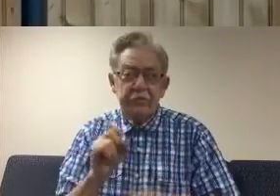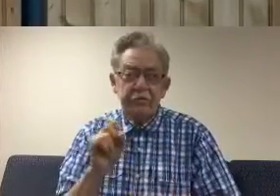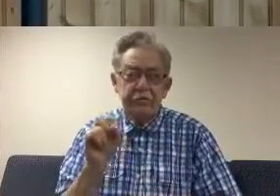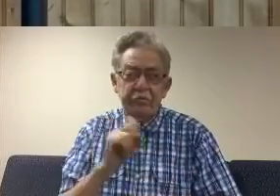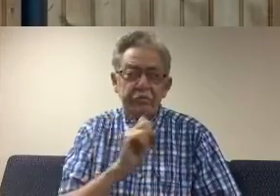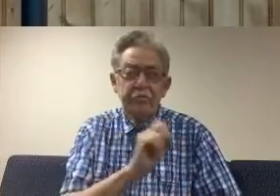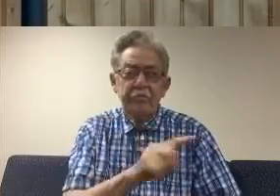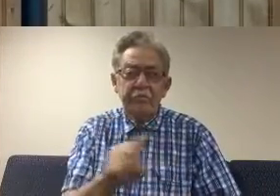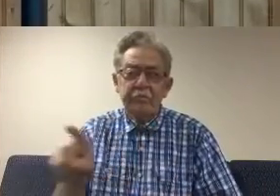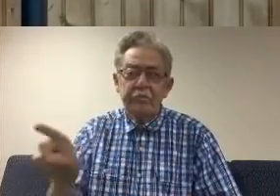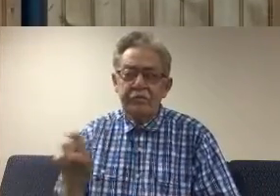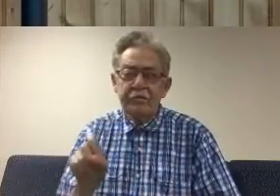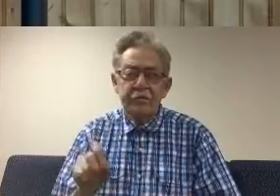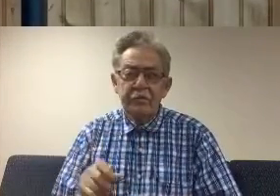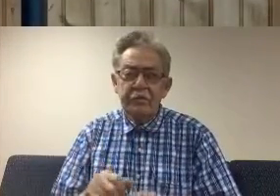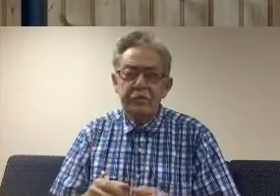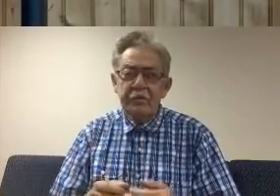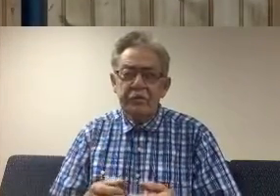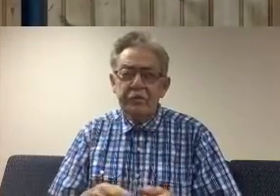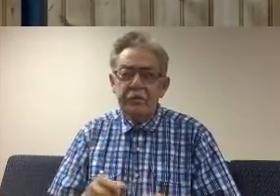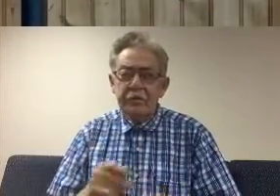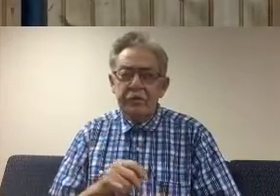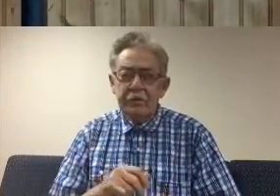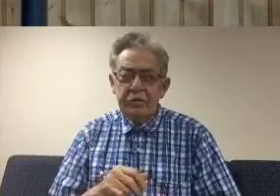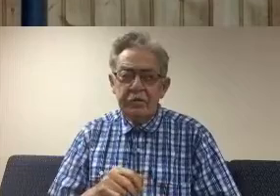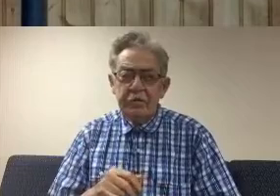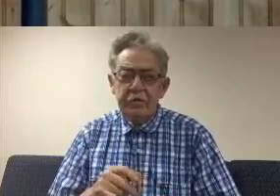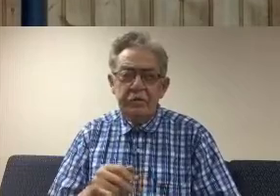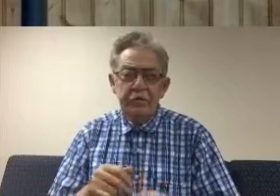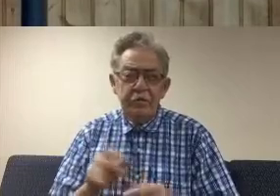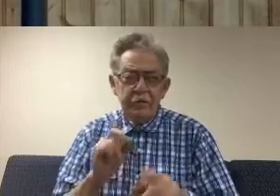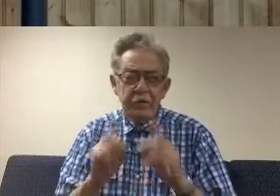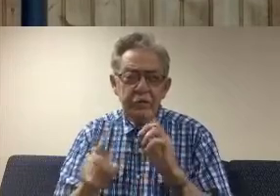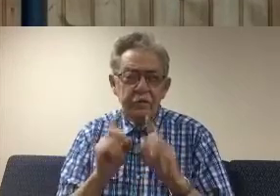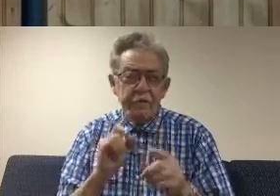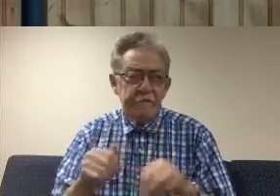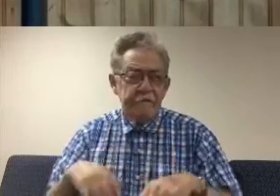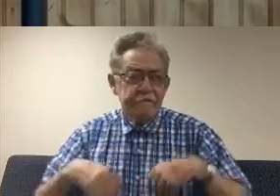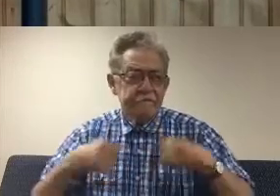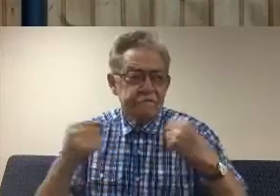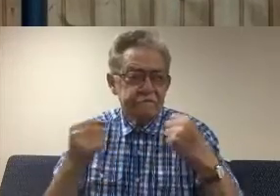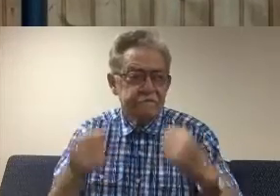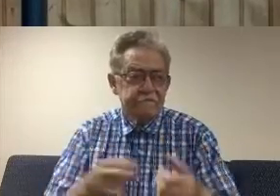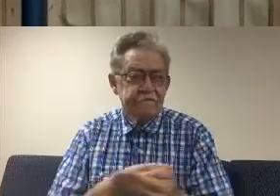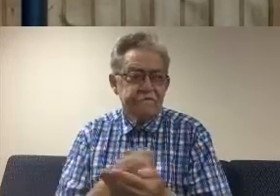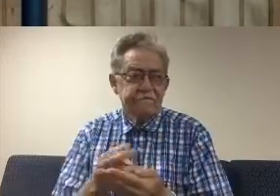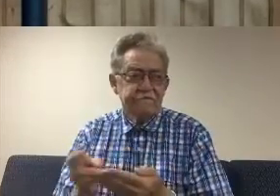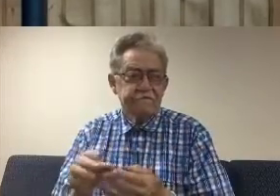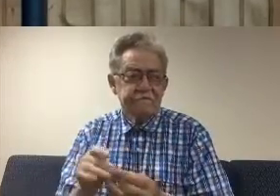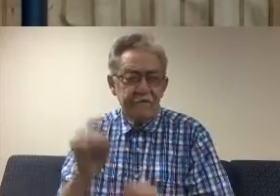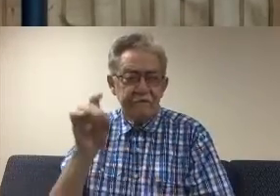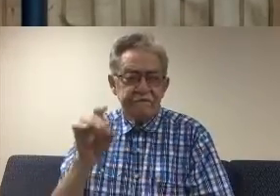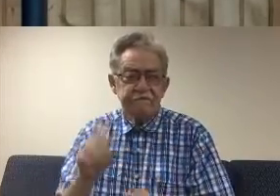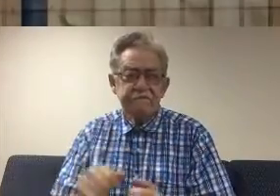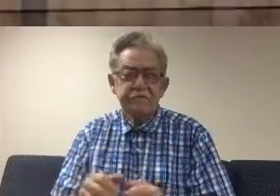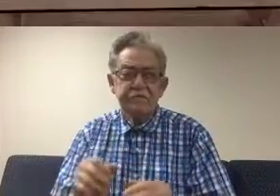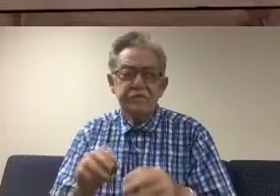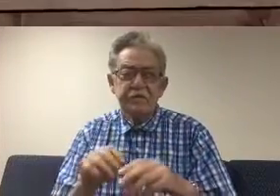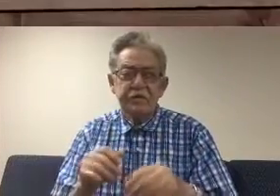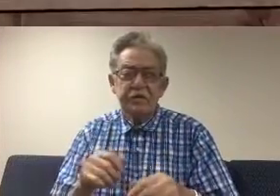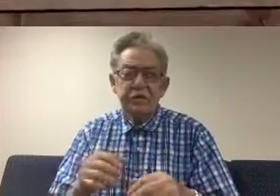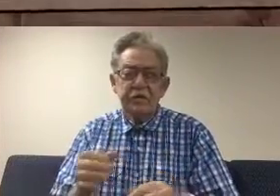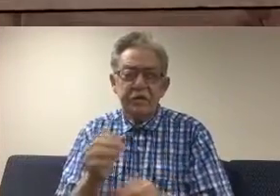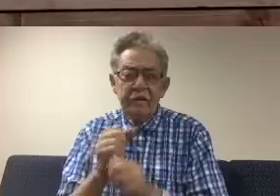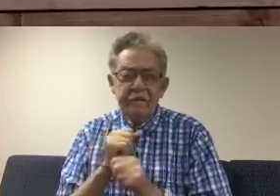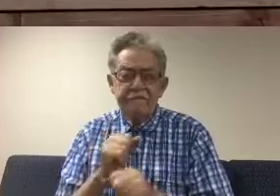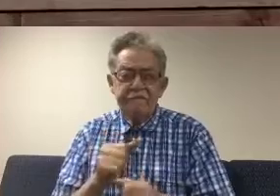And that's so key. That's so key. We've been talking about the power of the Holy Spirit and what it takes to be unstoppable. And it